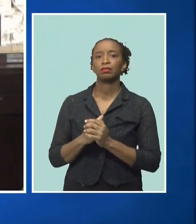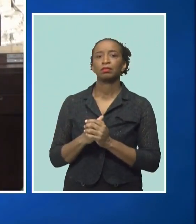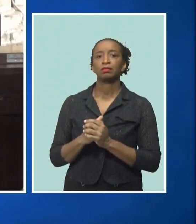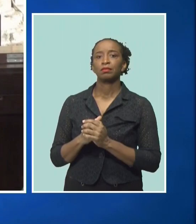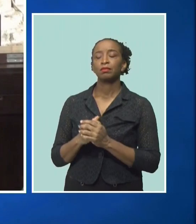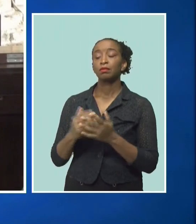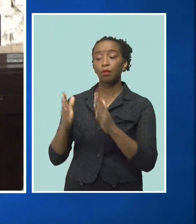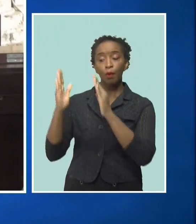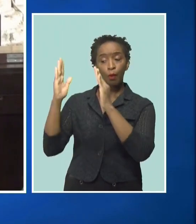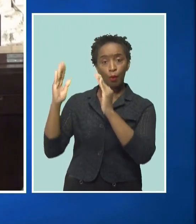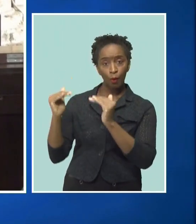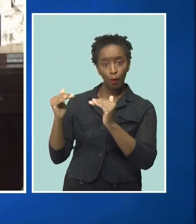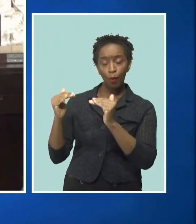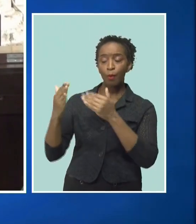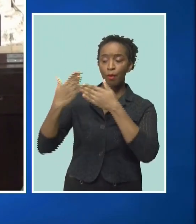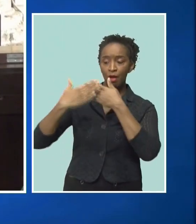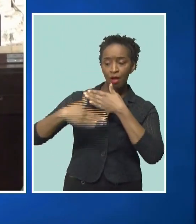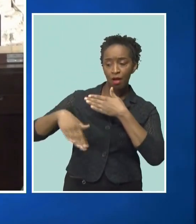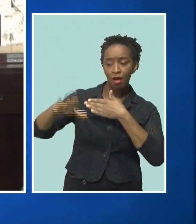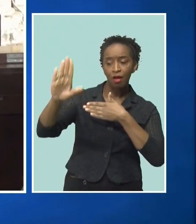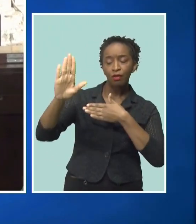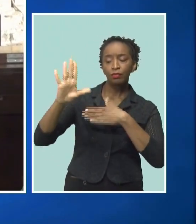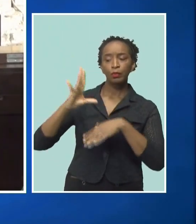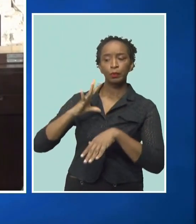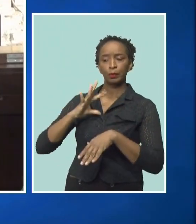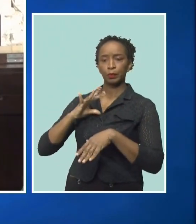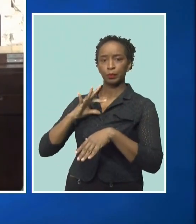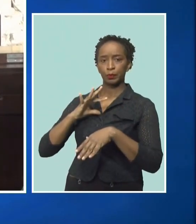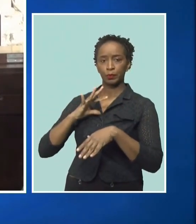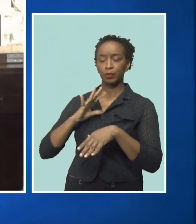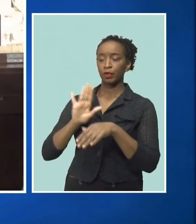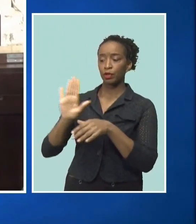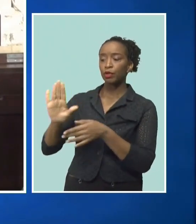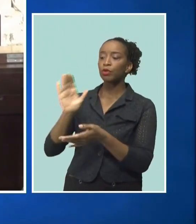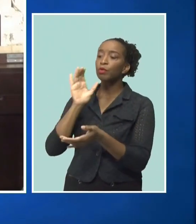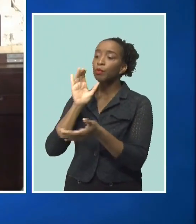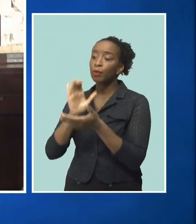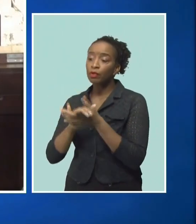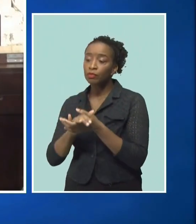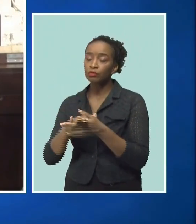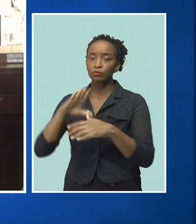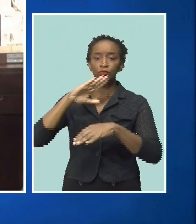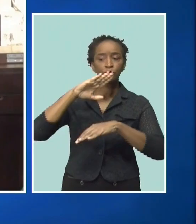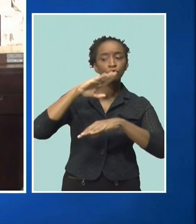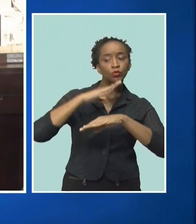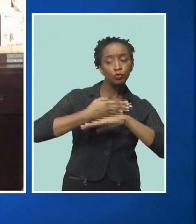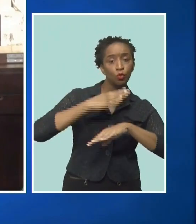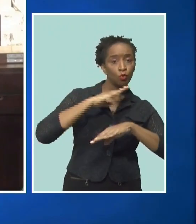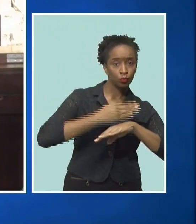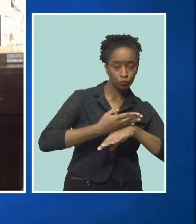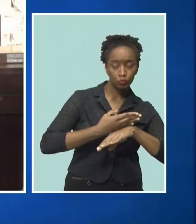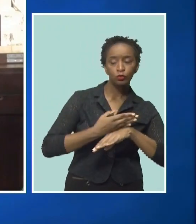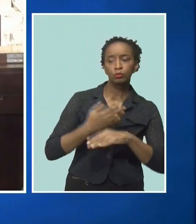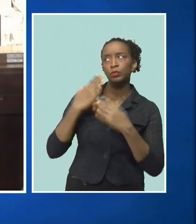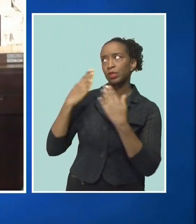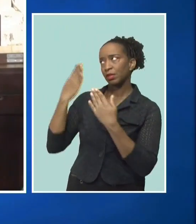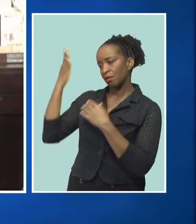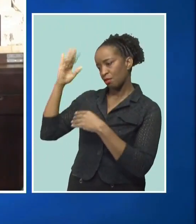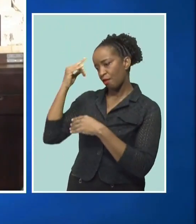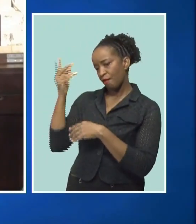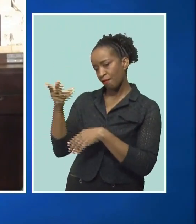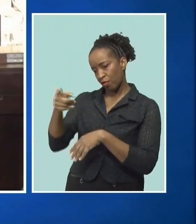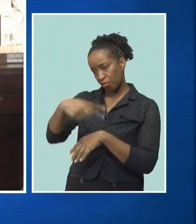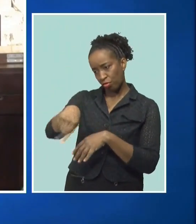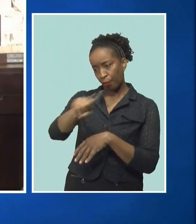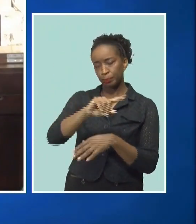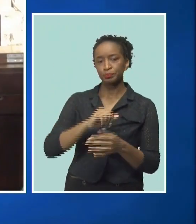forward. We thank God for your dear wife and daughters who have supported you and continue to take such great care of you.